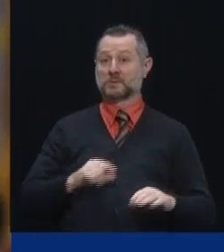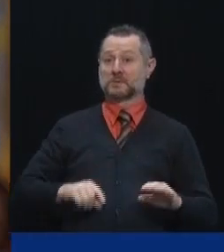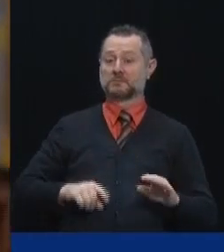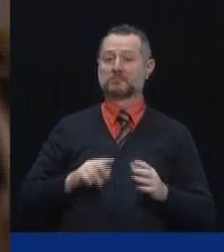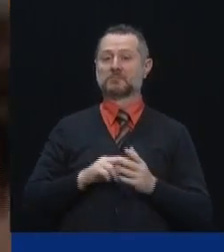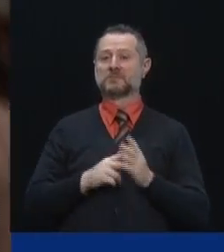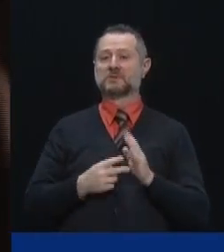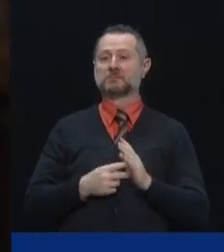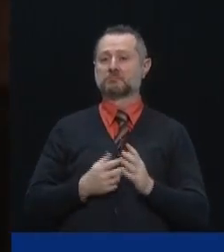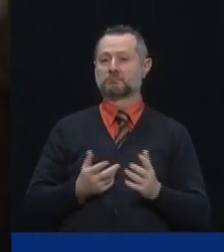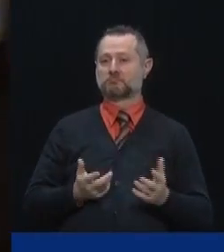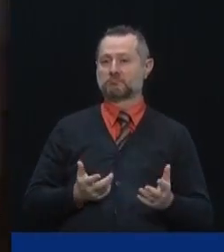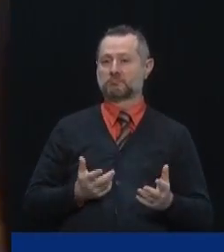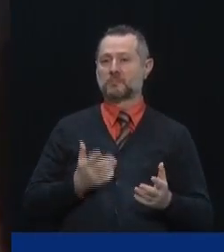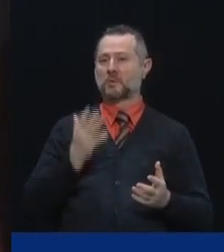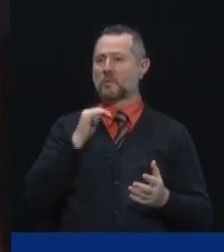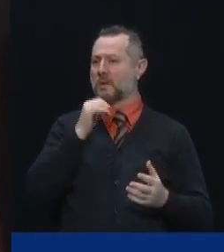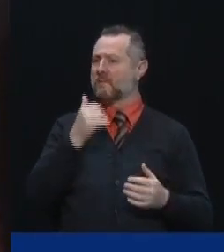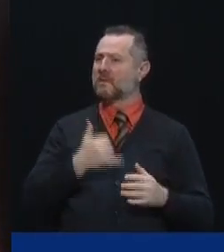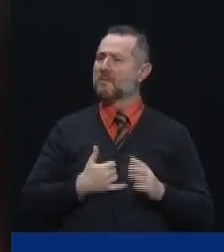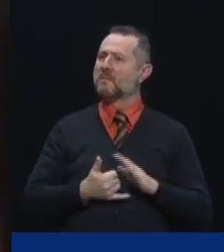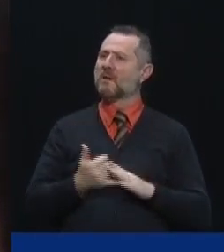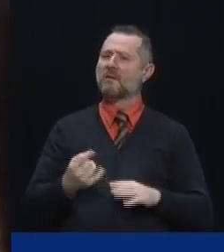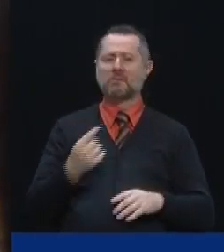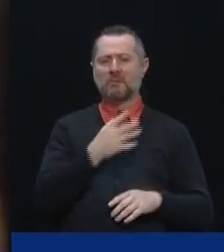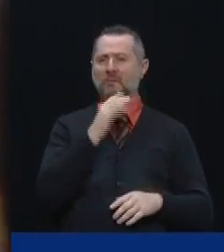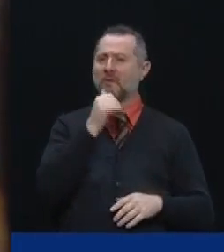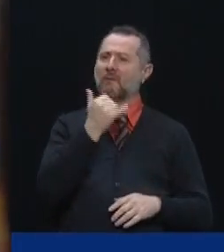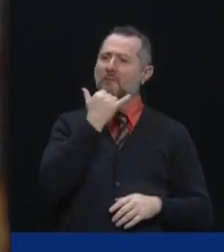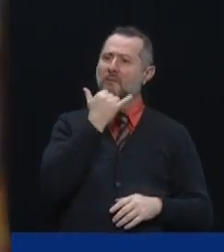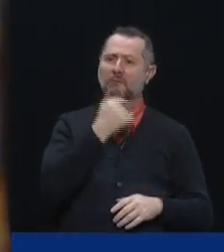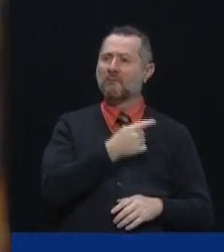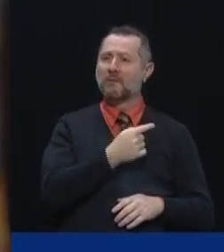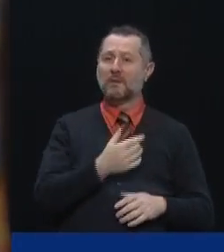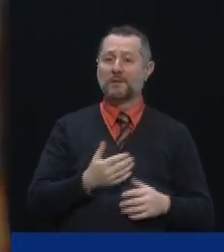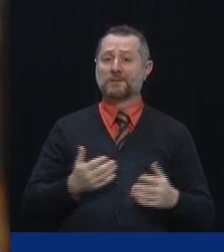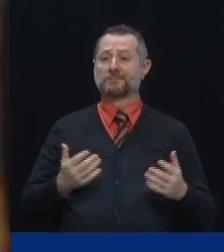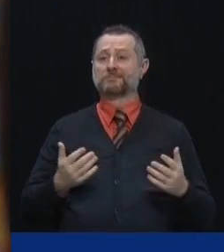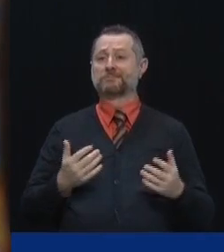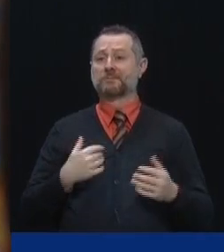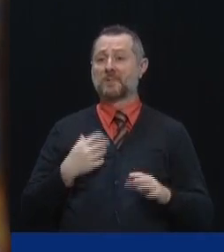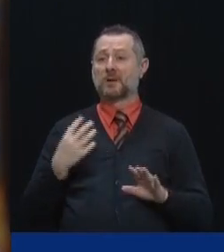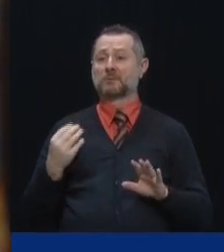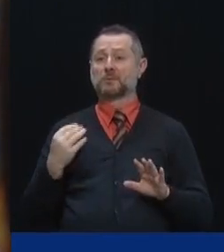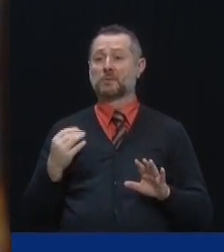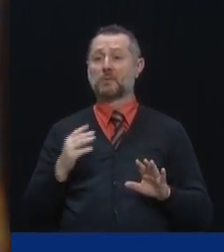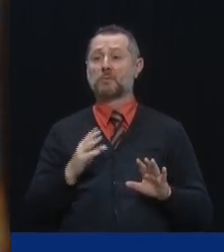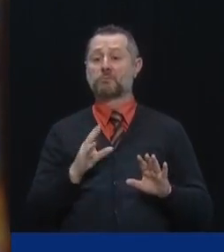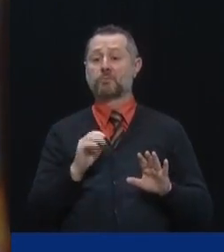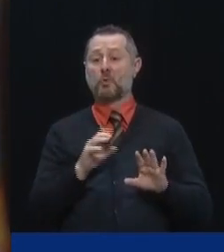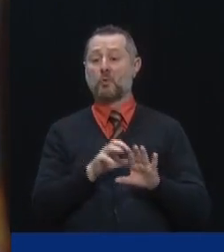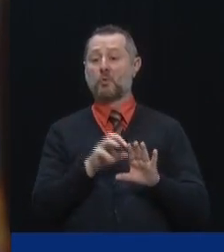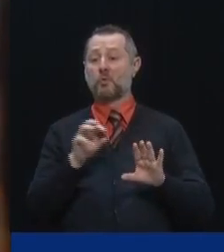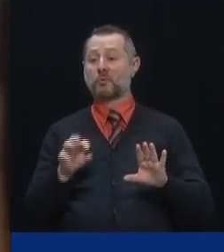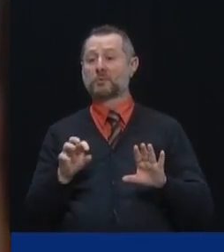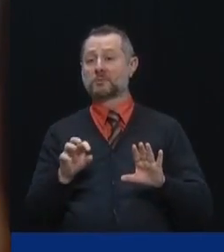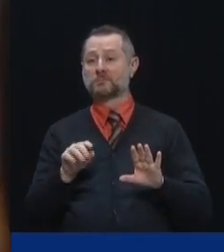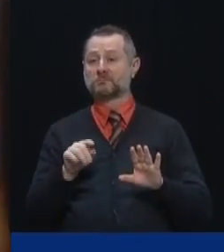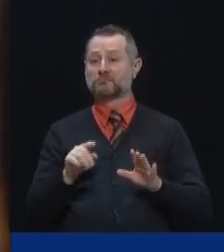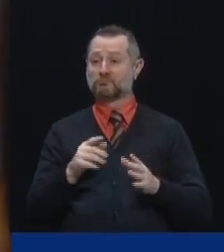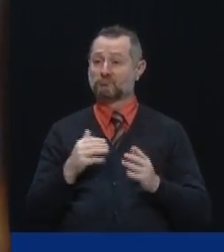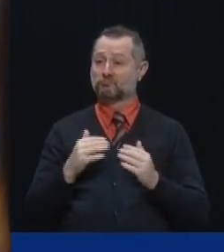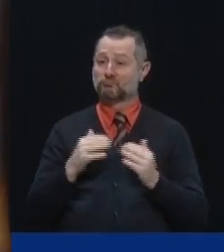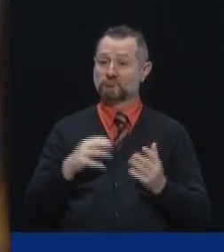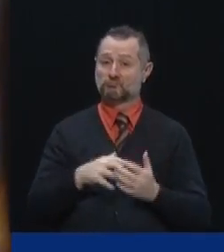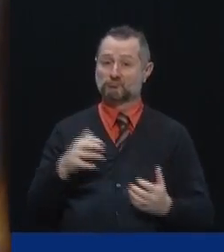you live in Manhattan? Well, because you're outer borough people. You don't have the same level of wealth. You don't have the same level